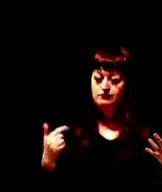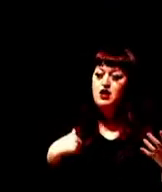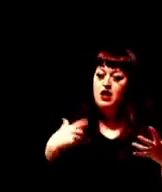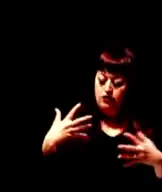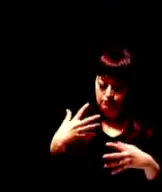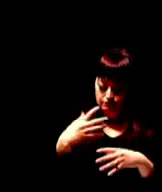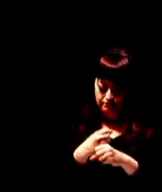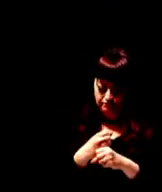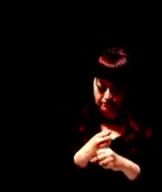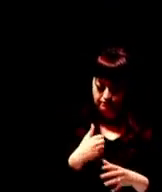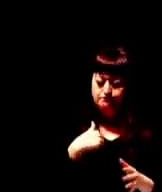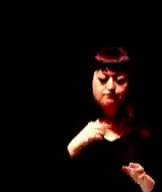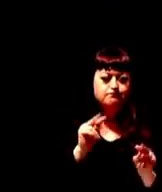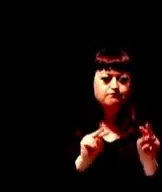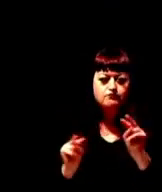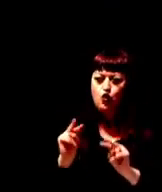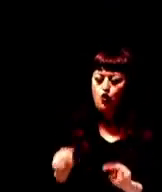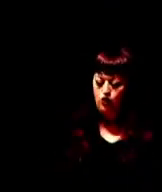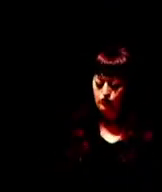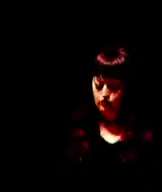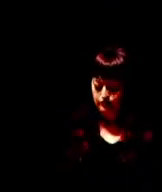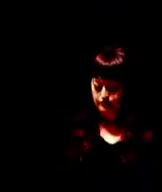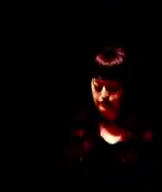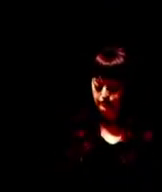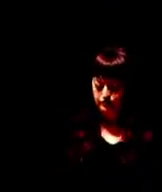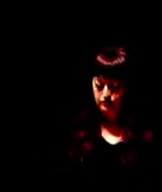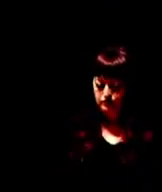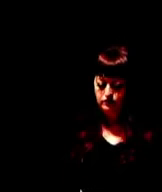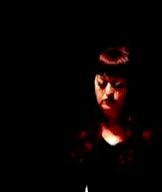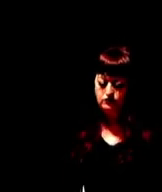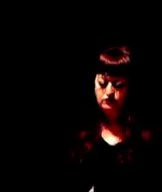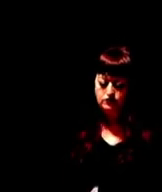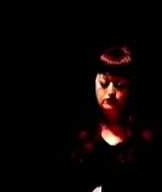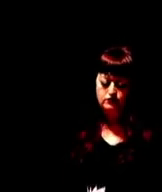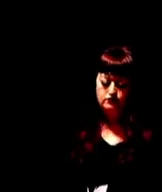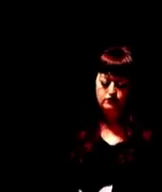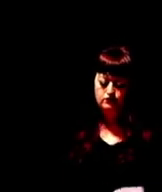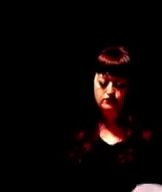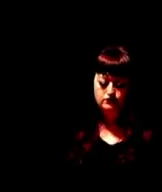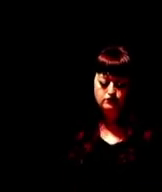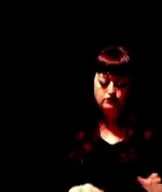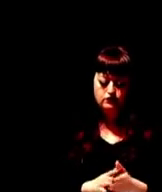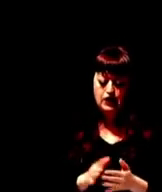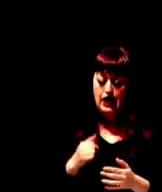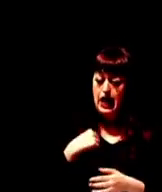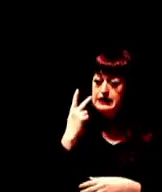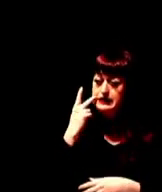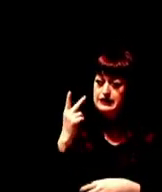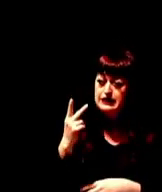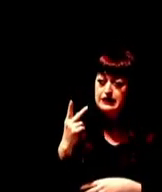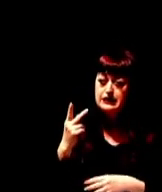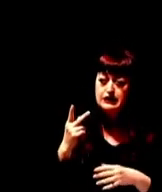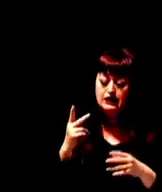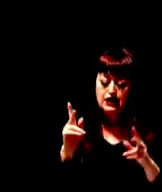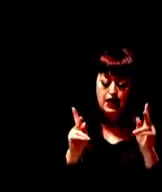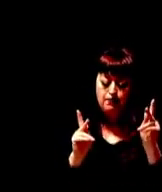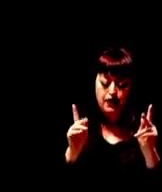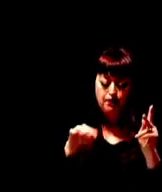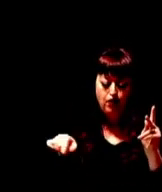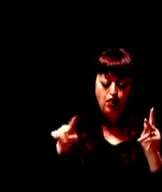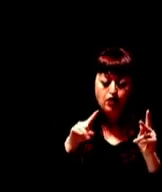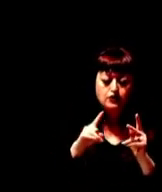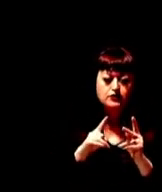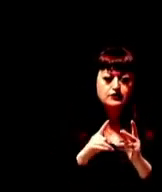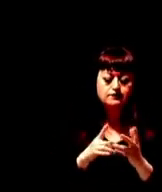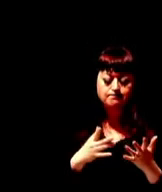As I wrap this up, and as I look around at everyone in our class, all I see is a sea of people who are